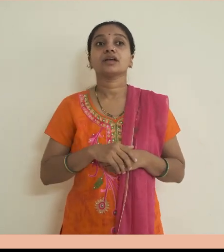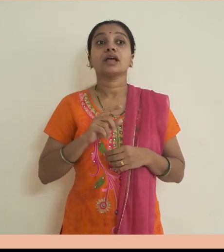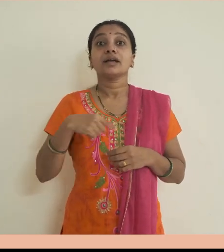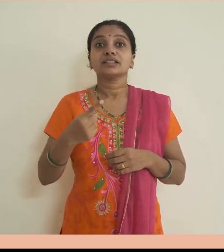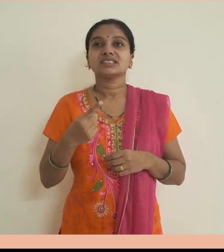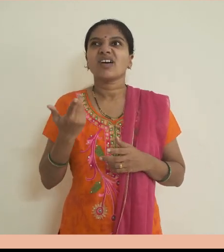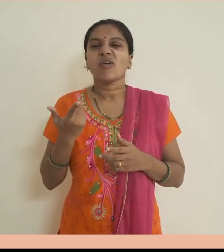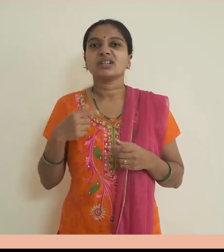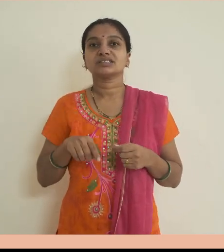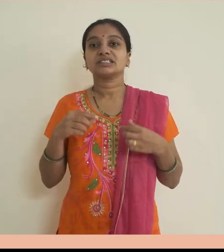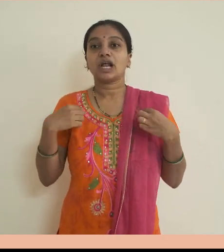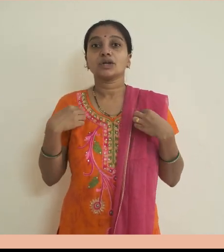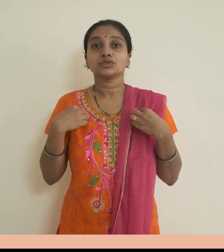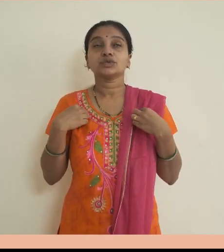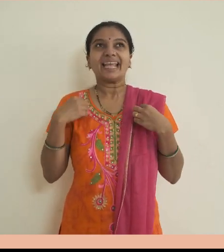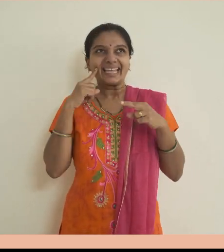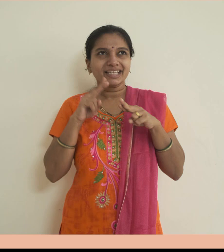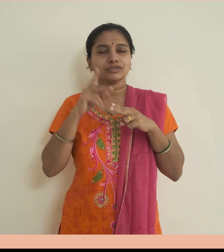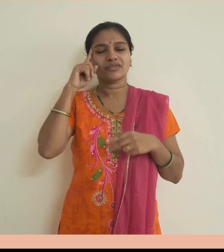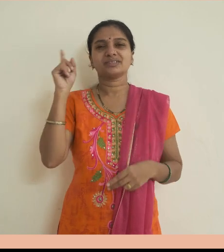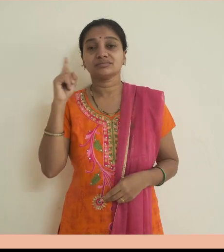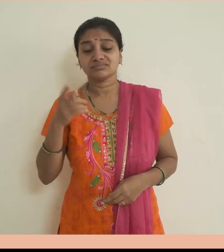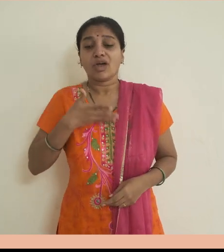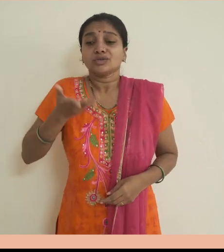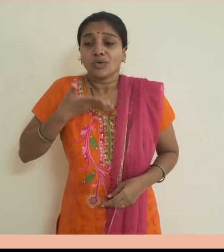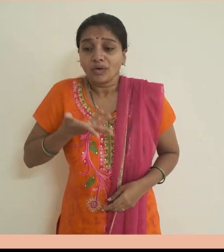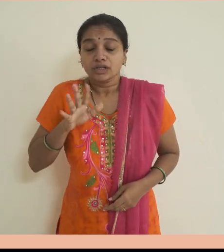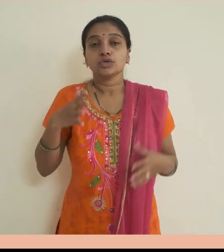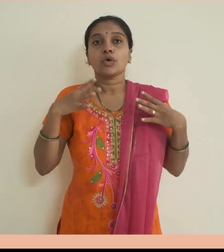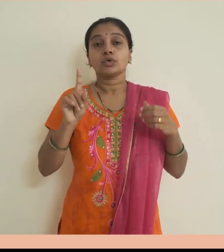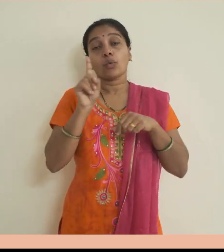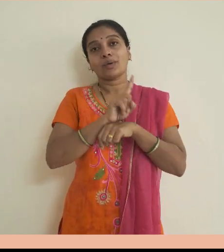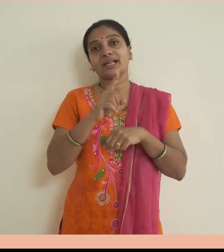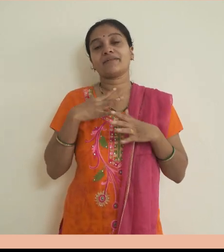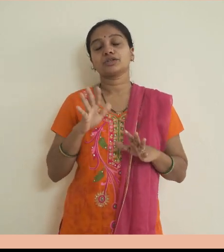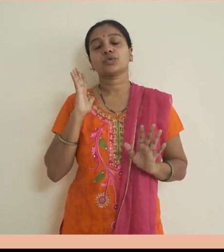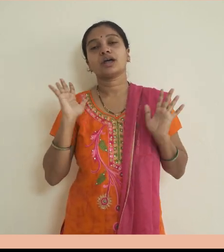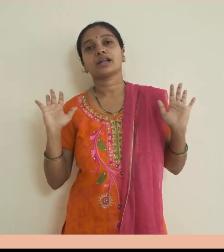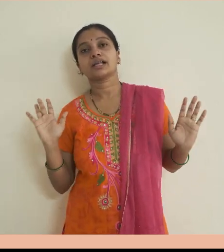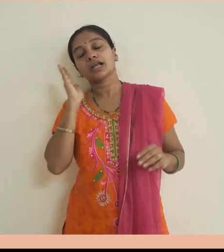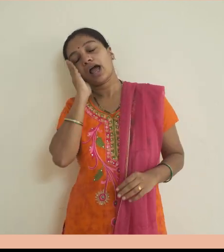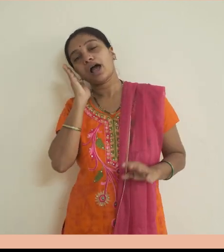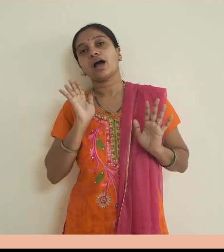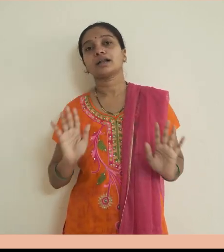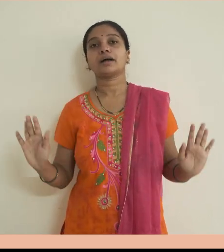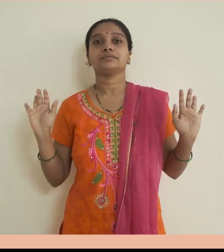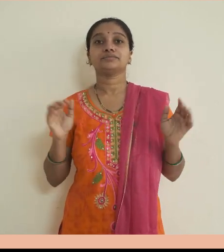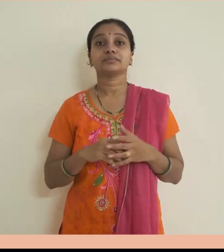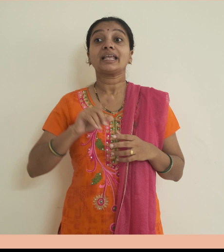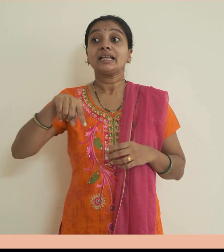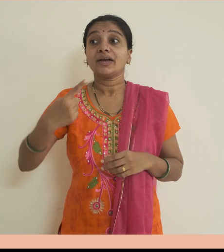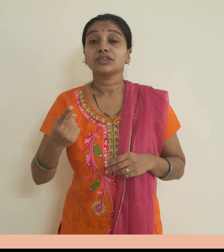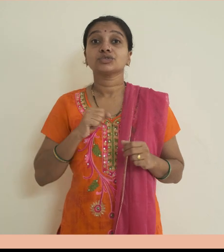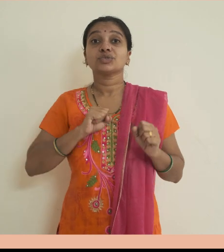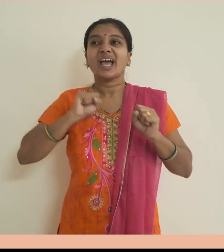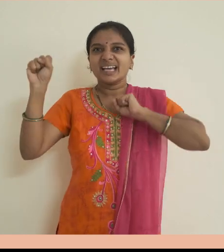drink a lot of water in order to avoid dehydration. If the menstruator feels fatigued or nauseous, it is